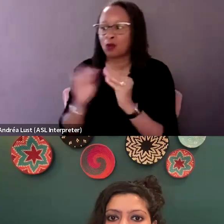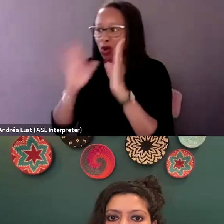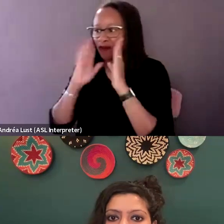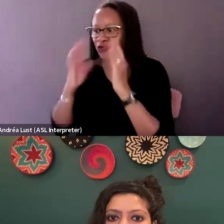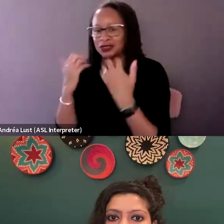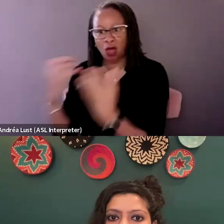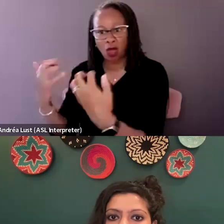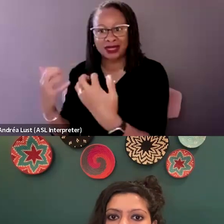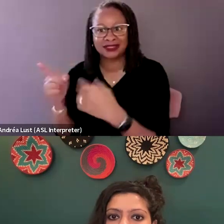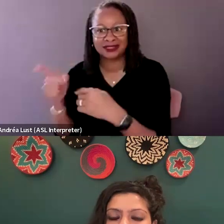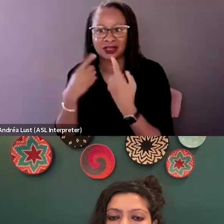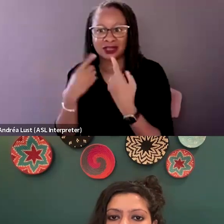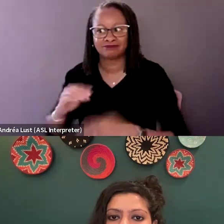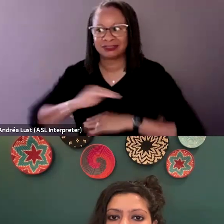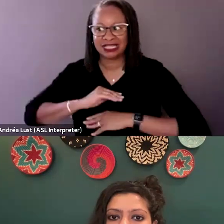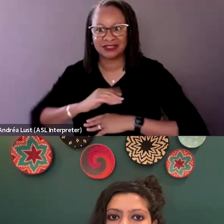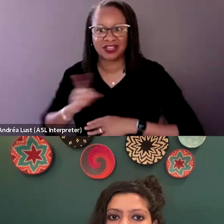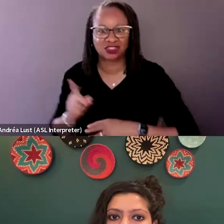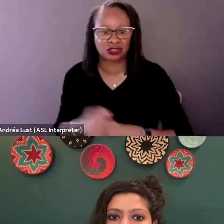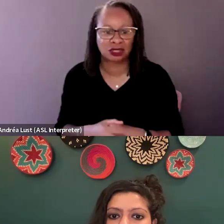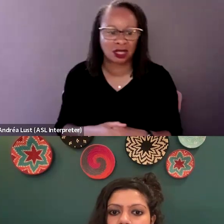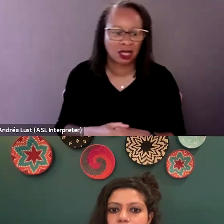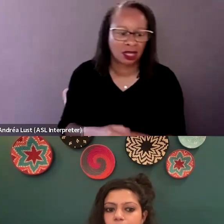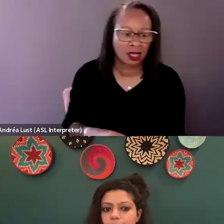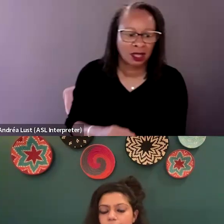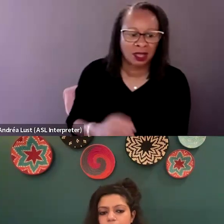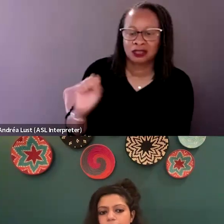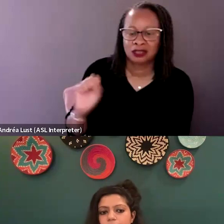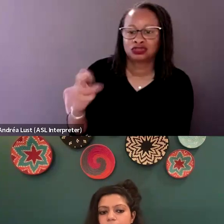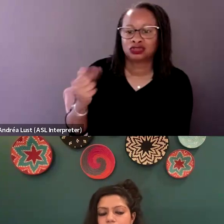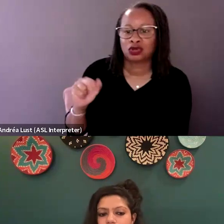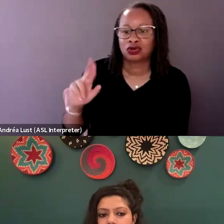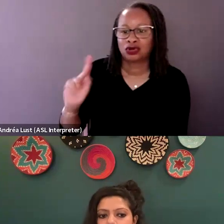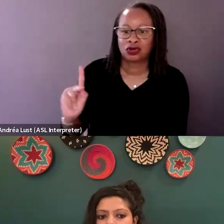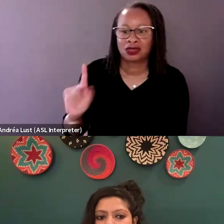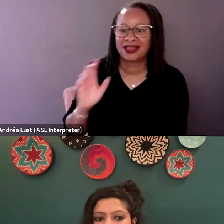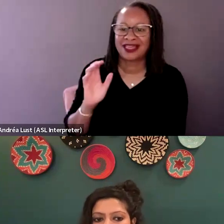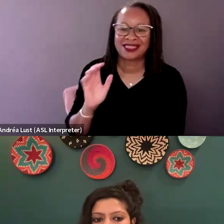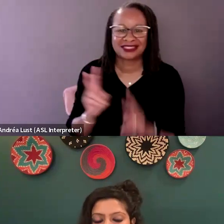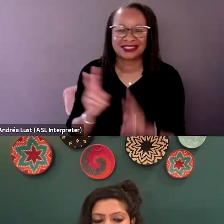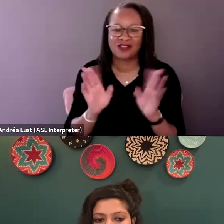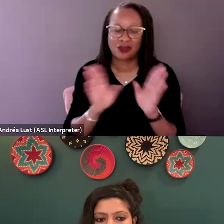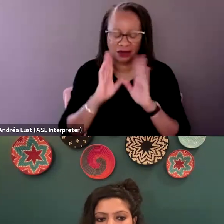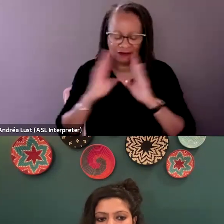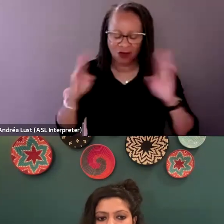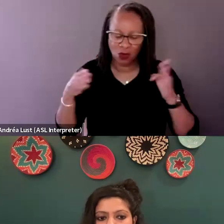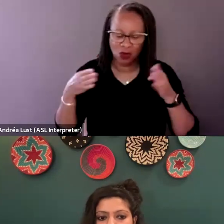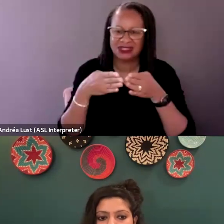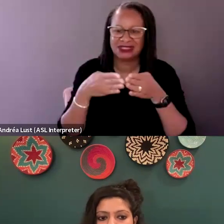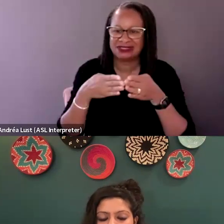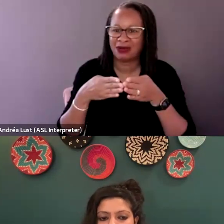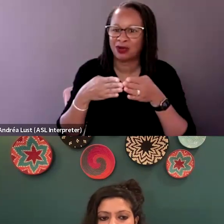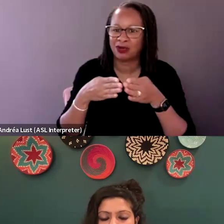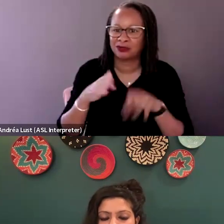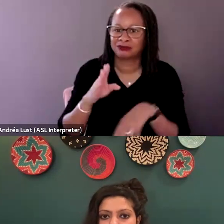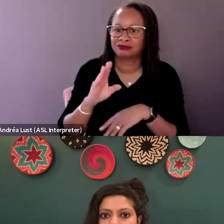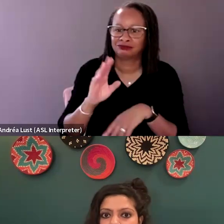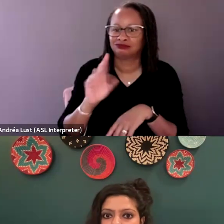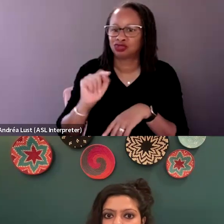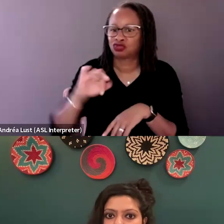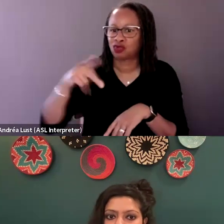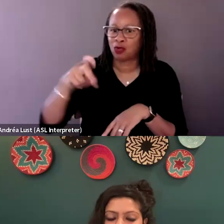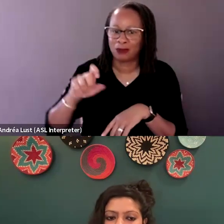it now. Yeah. And, it's like also in terms of how one comports oneself with one's